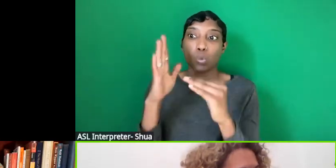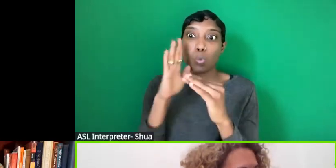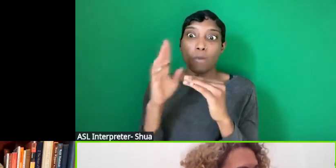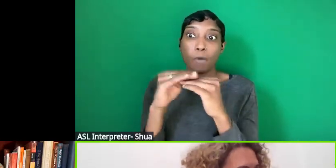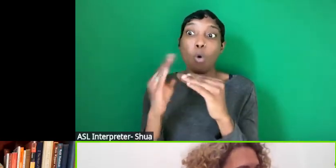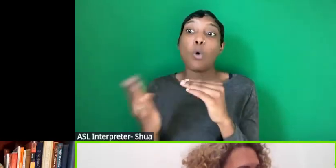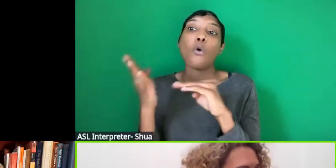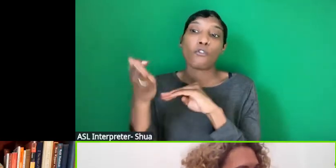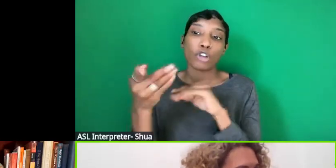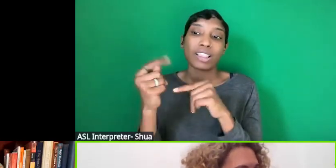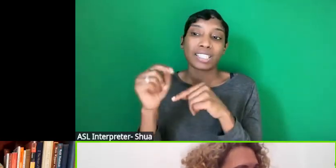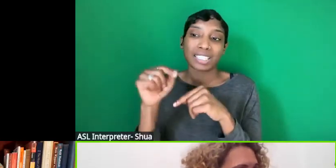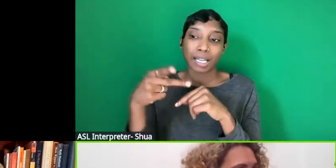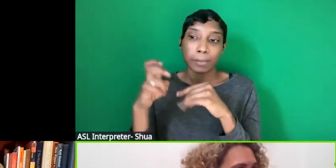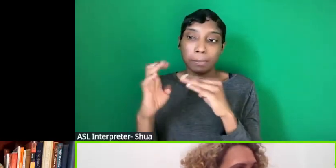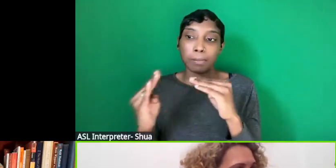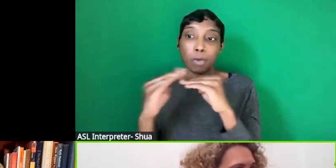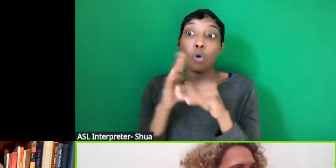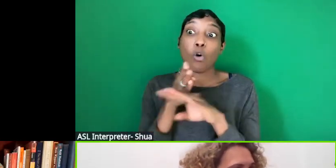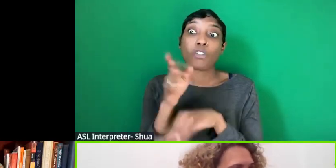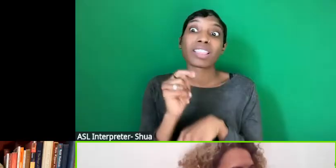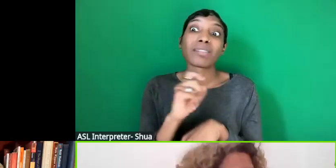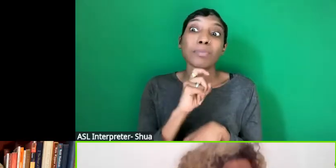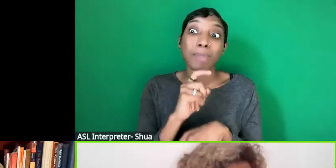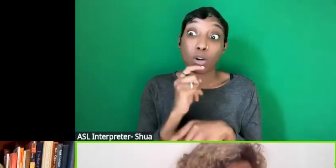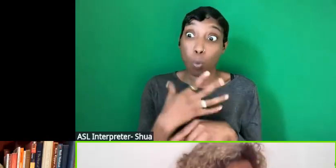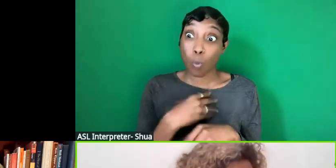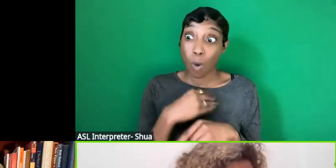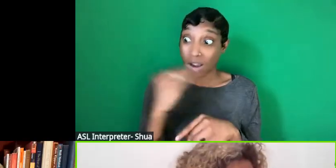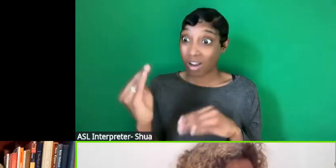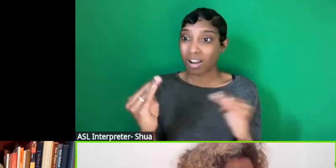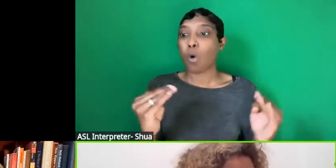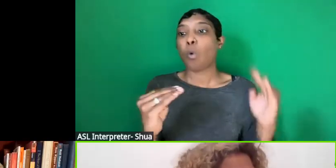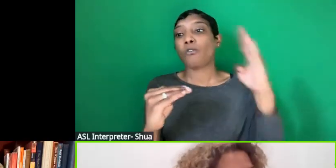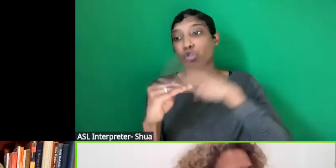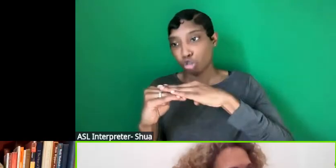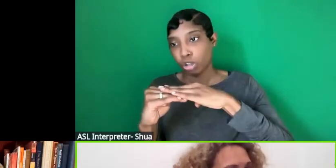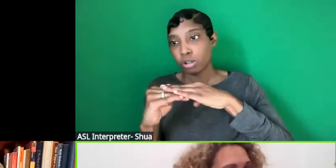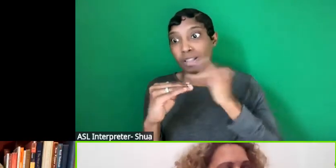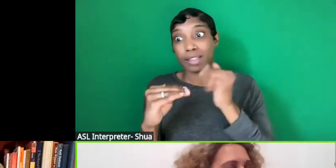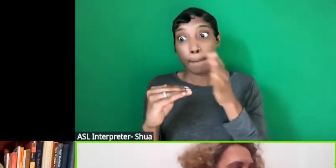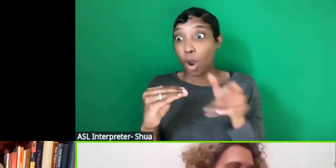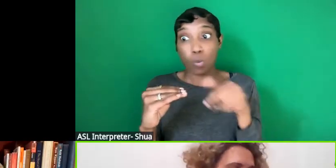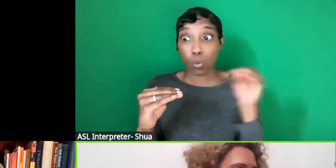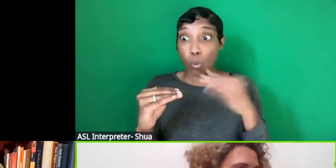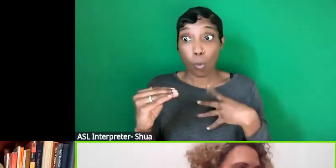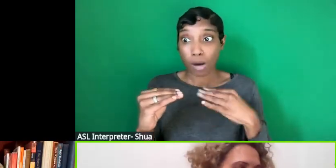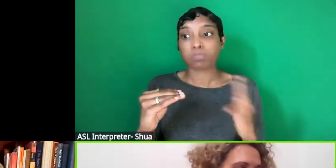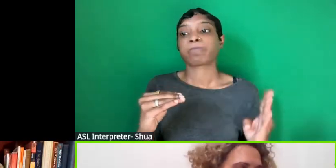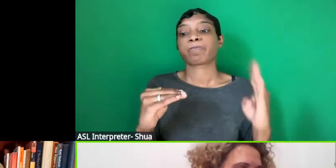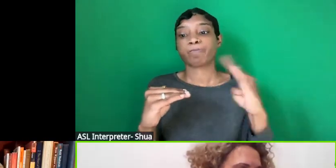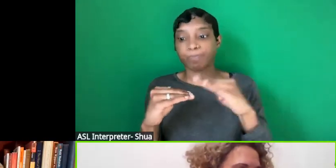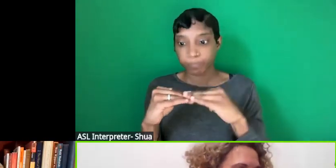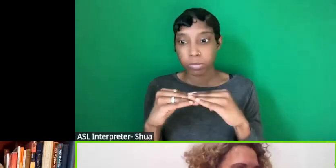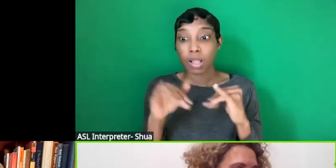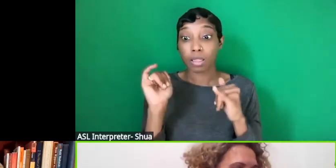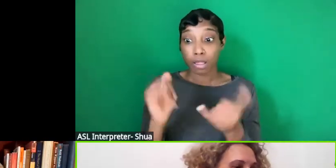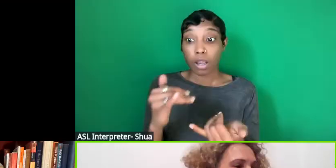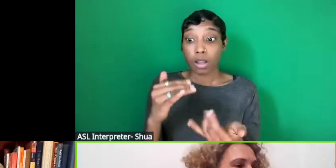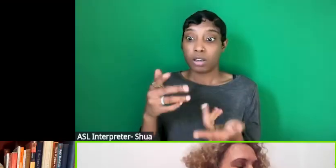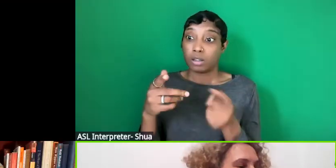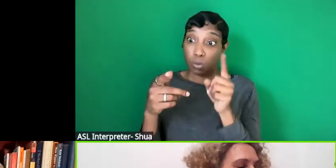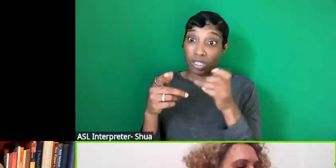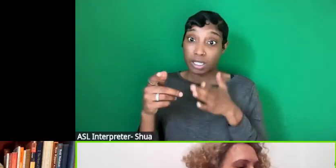tape over the metal to hold it together. That's one side. If you can get through this, this is the battle today, right